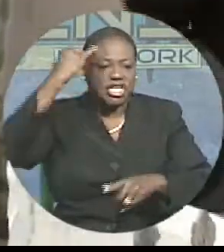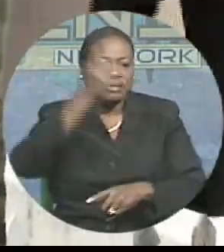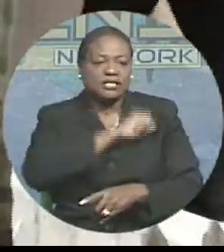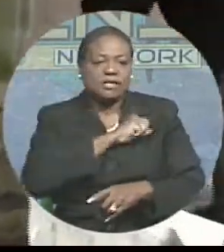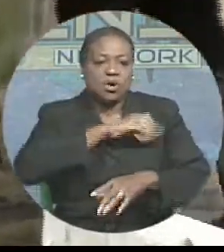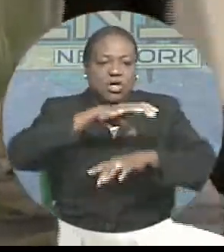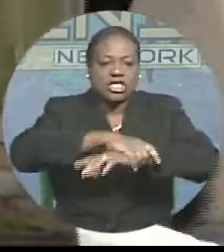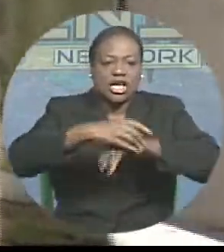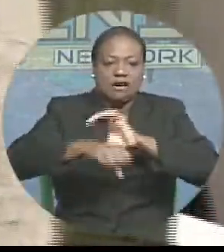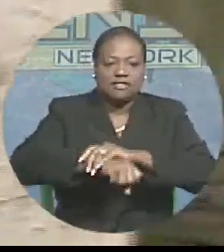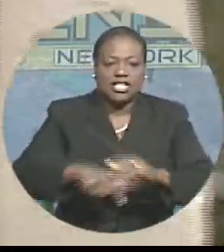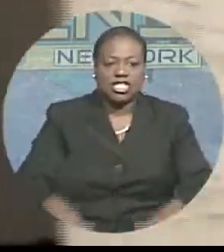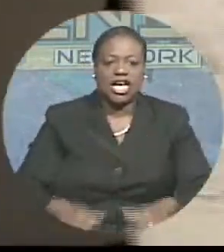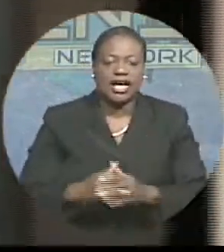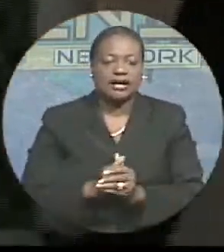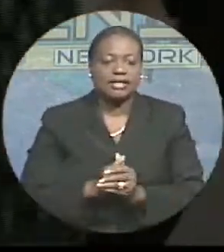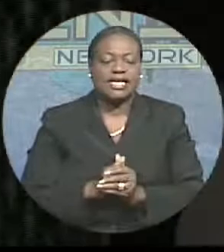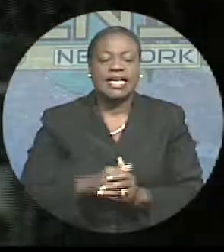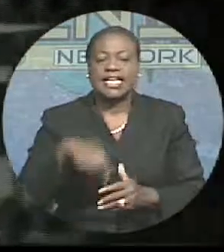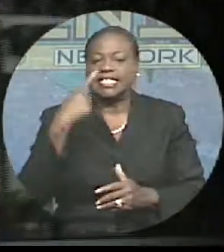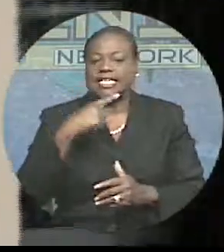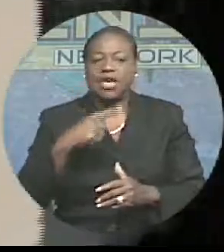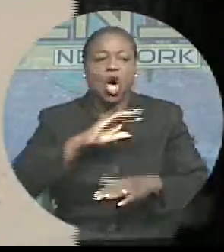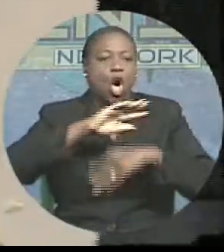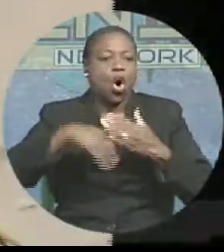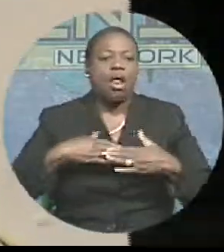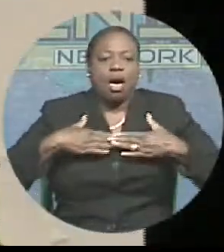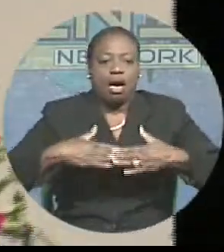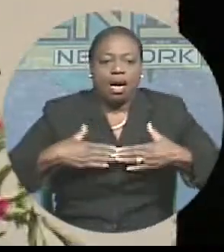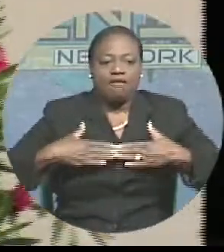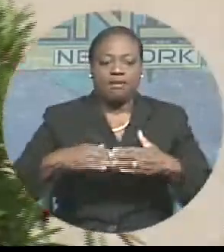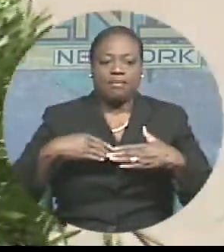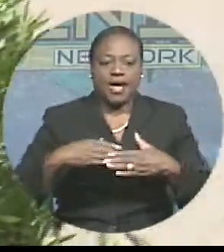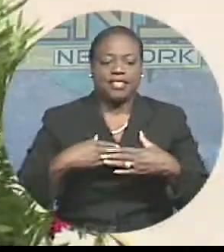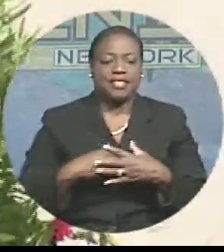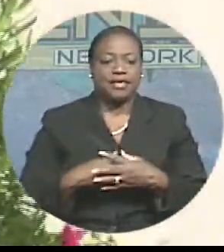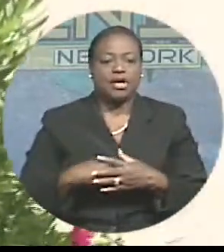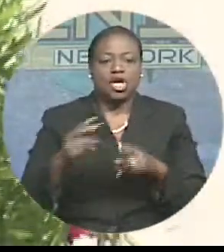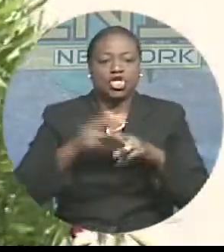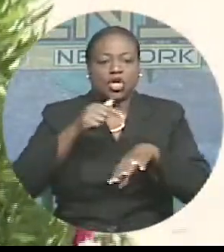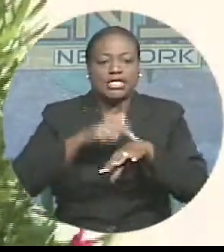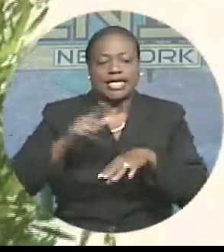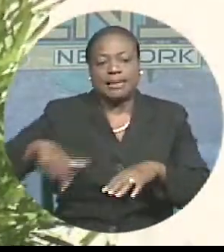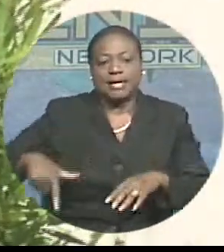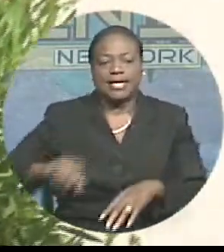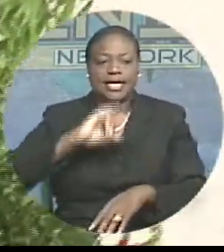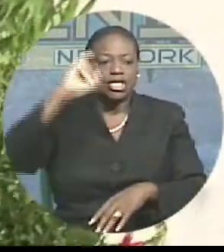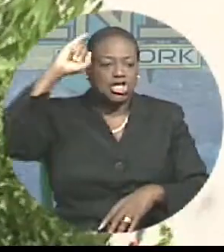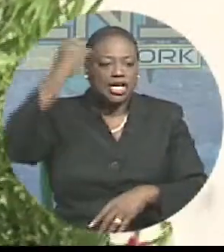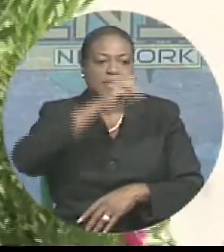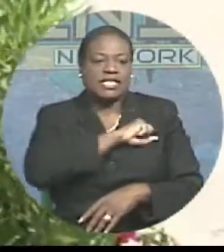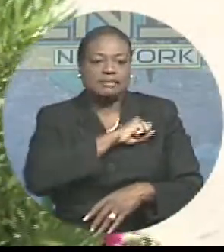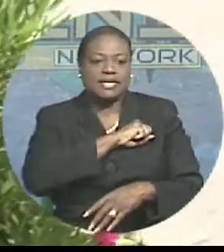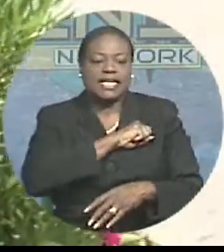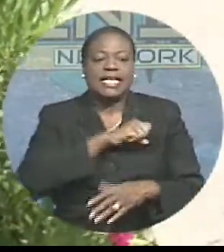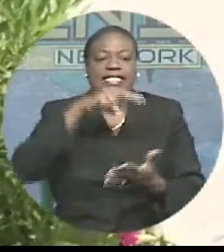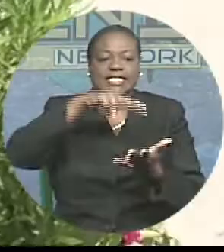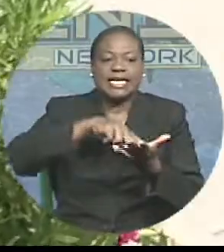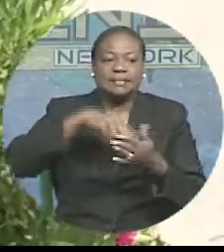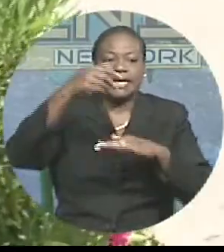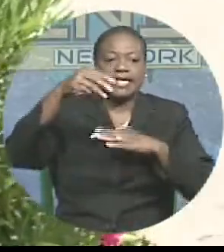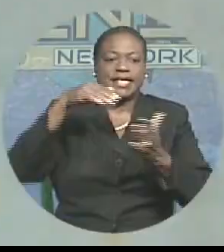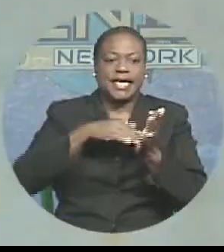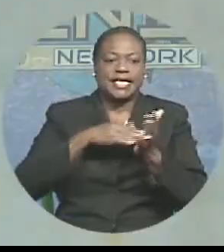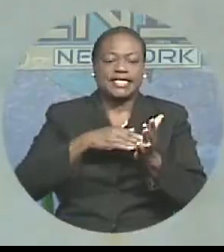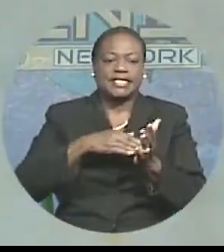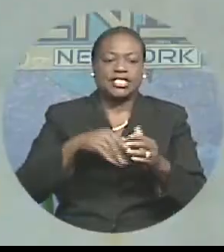shackled. However, he said they were all gasping for breath as well. A short while later, Roach said Jamie Smith sat up against a chair and